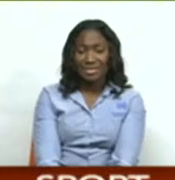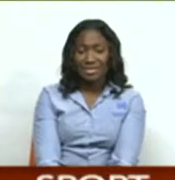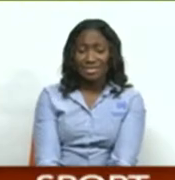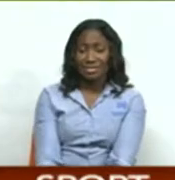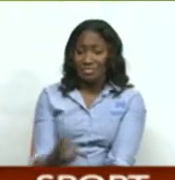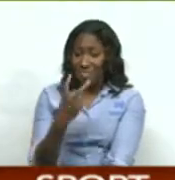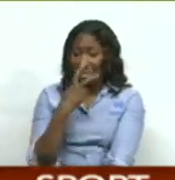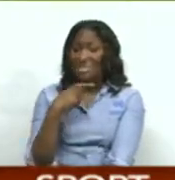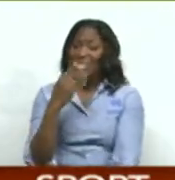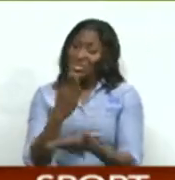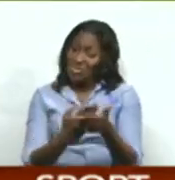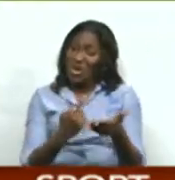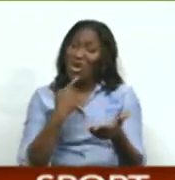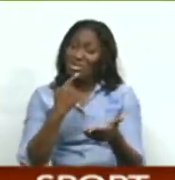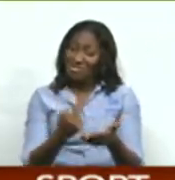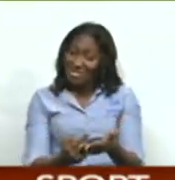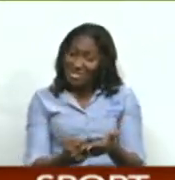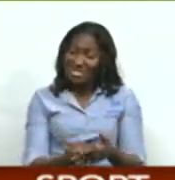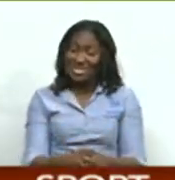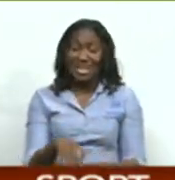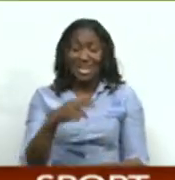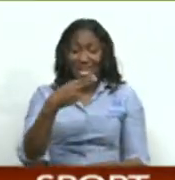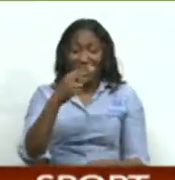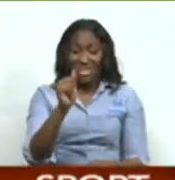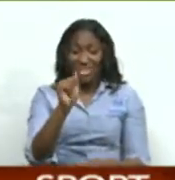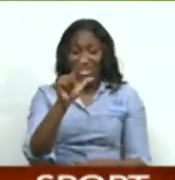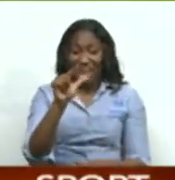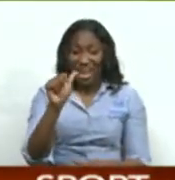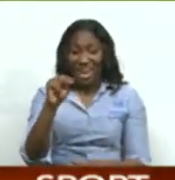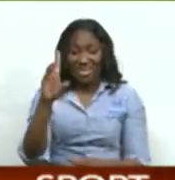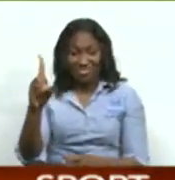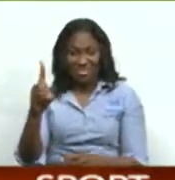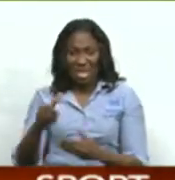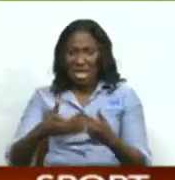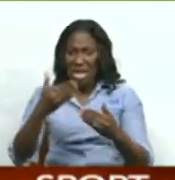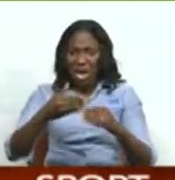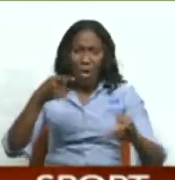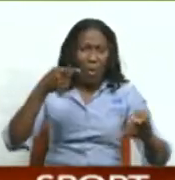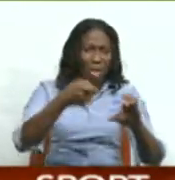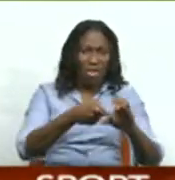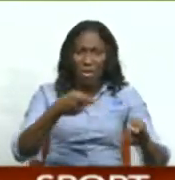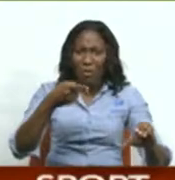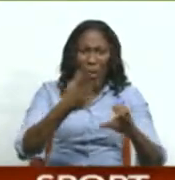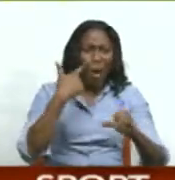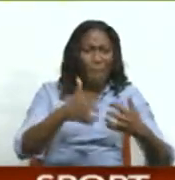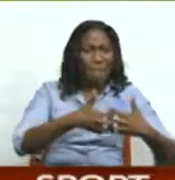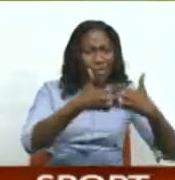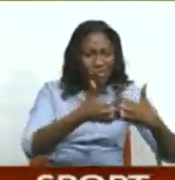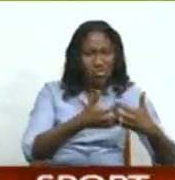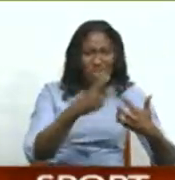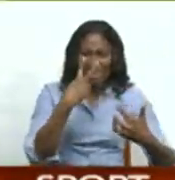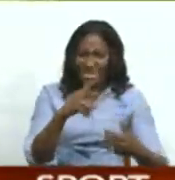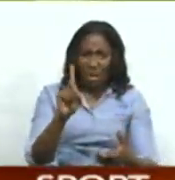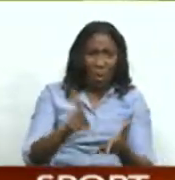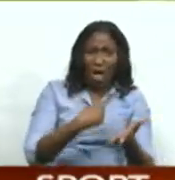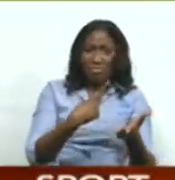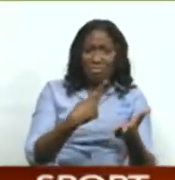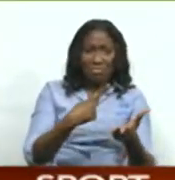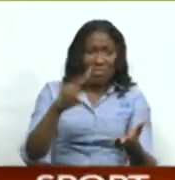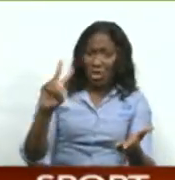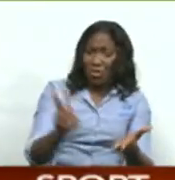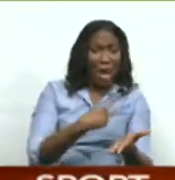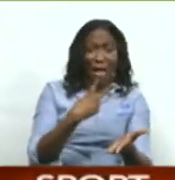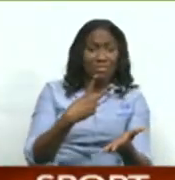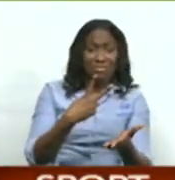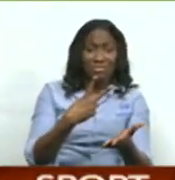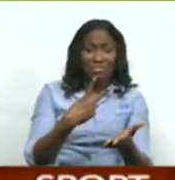It's said that Erling Haaland is a goal-scoring machine, and he really showed it today, scoring not once, not